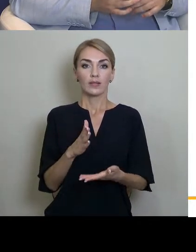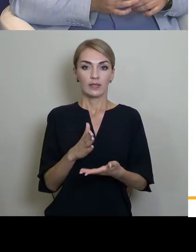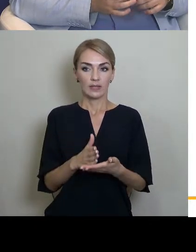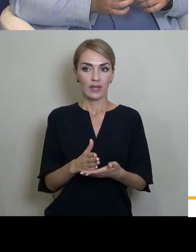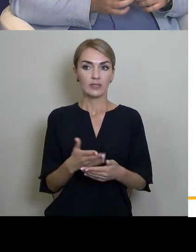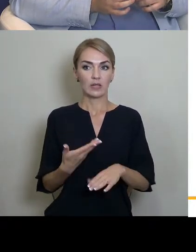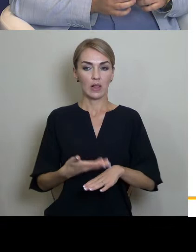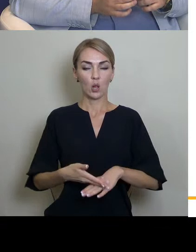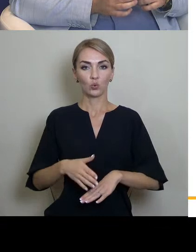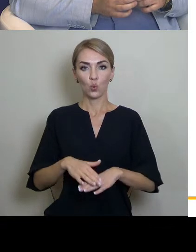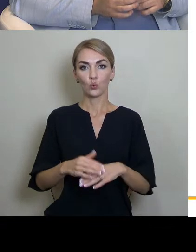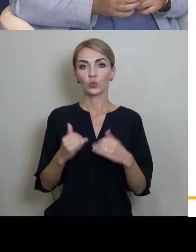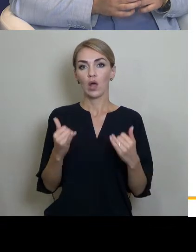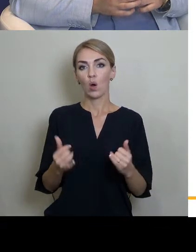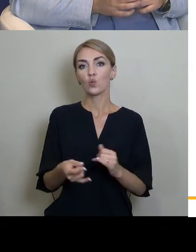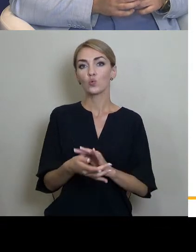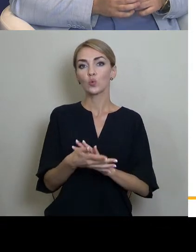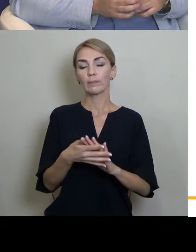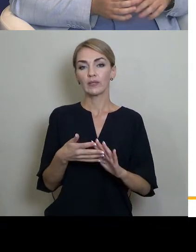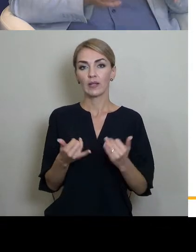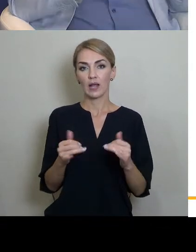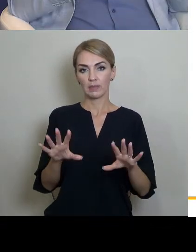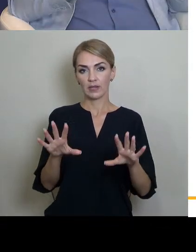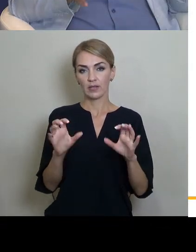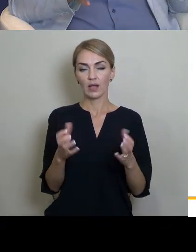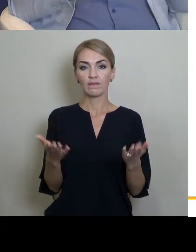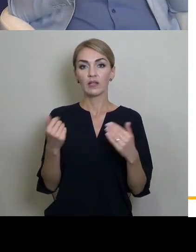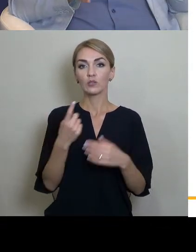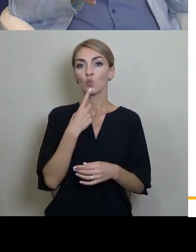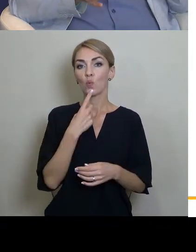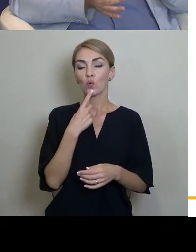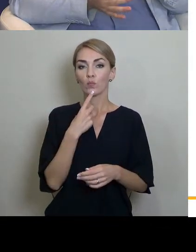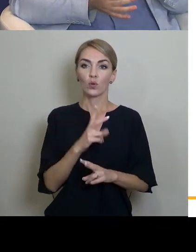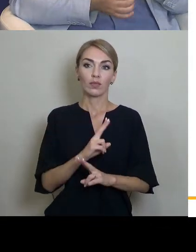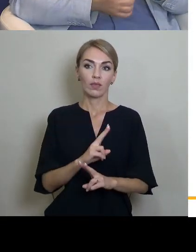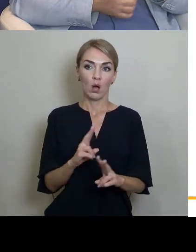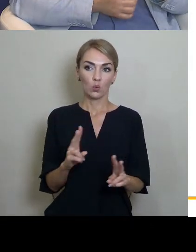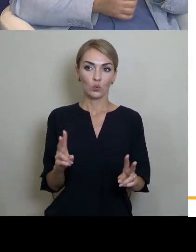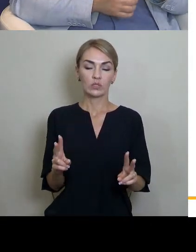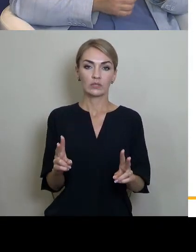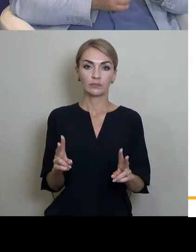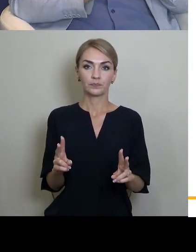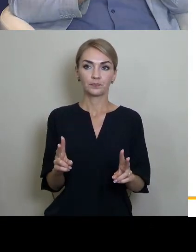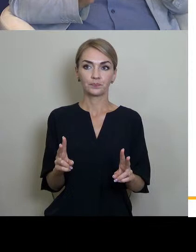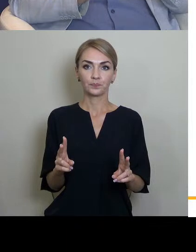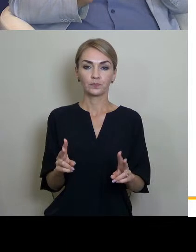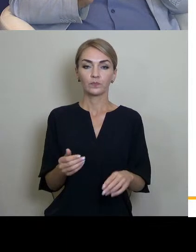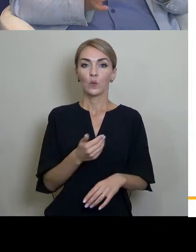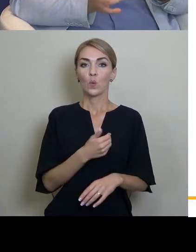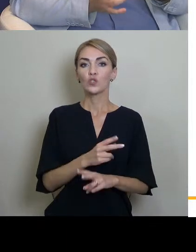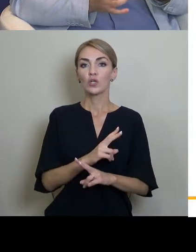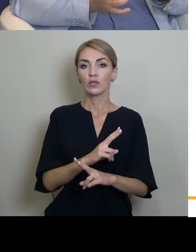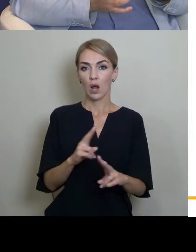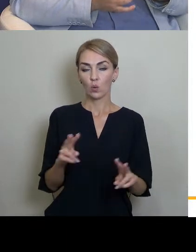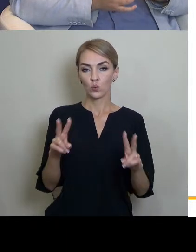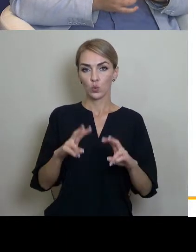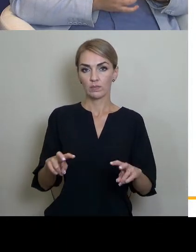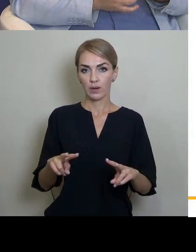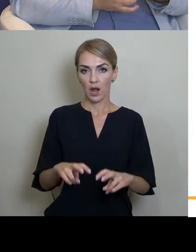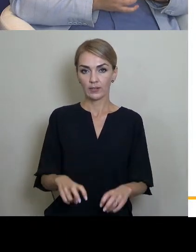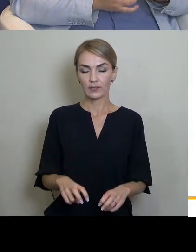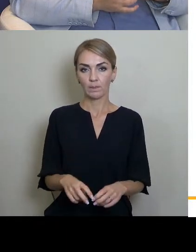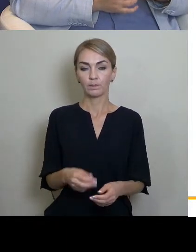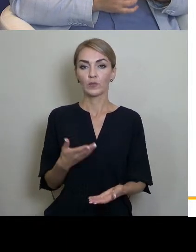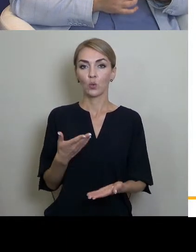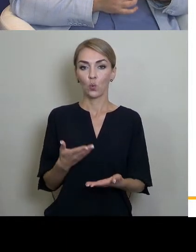become currently is quite complex for understanding and for perception. Let us try to somehow